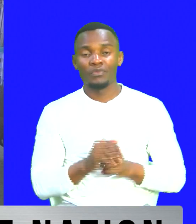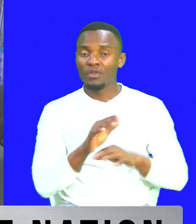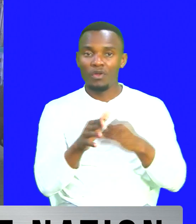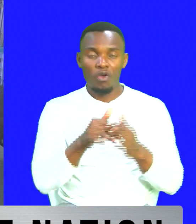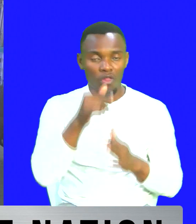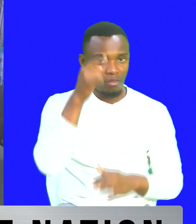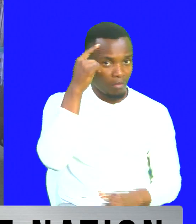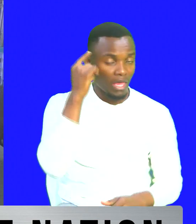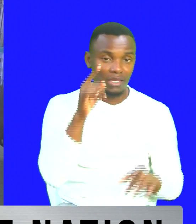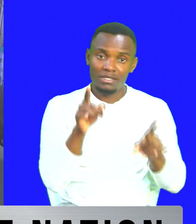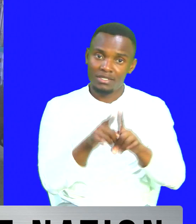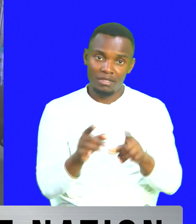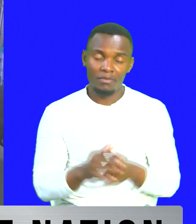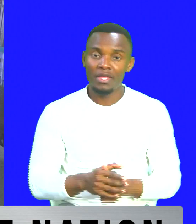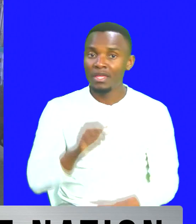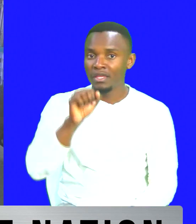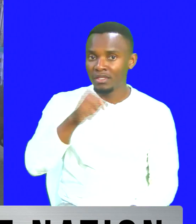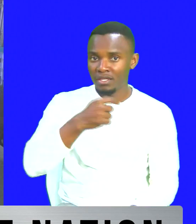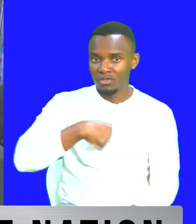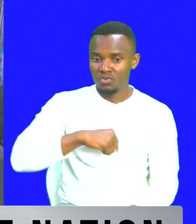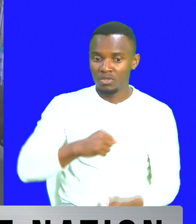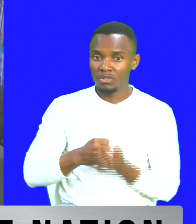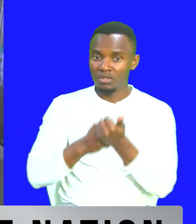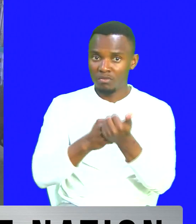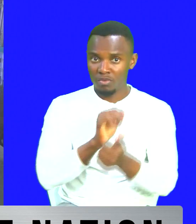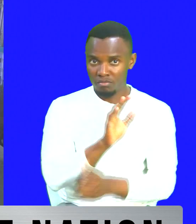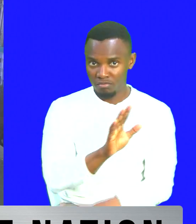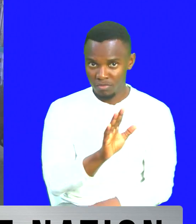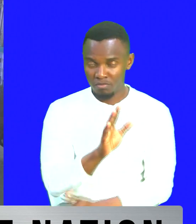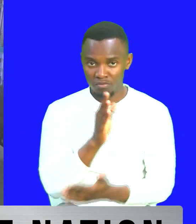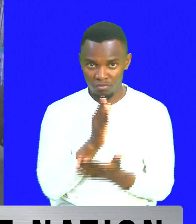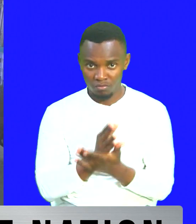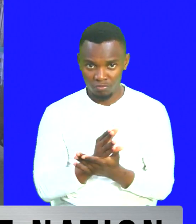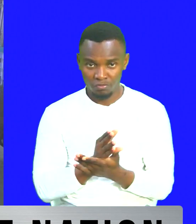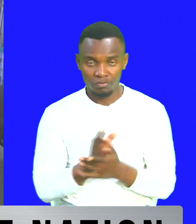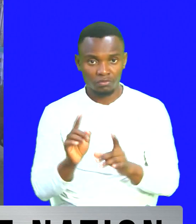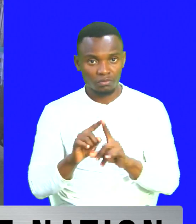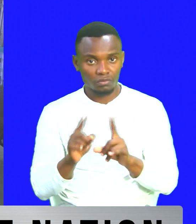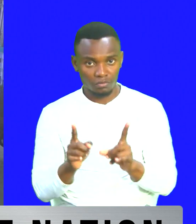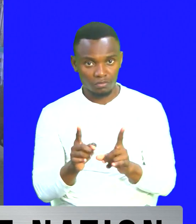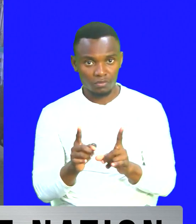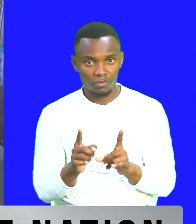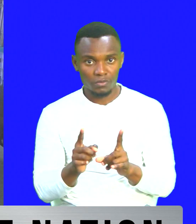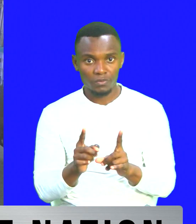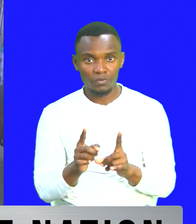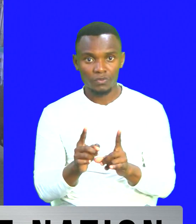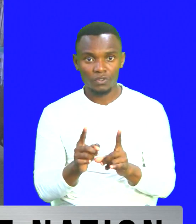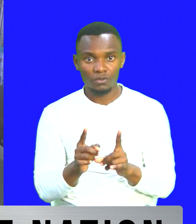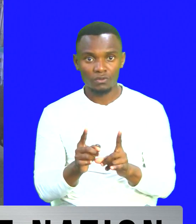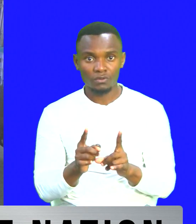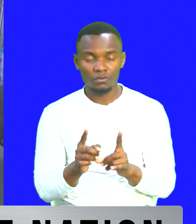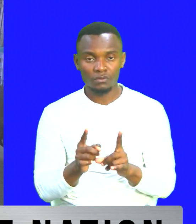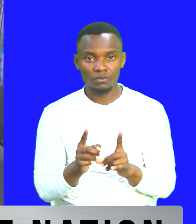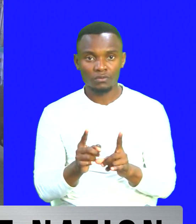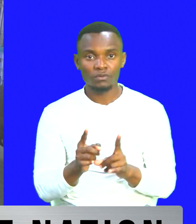I want to say? Yes, we are standing with them as Africans. But Jonah, Definitely, we